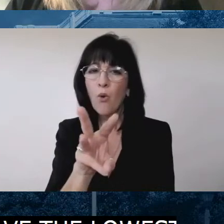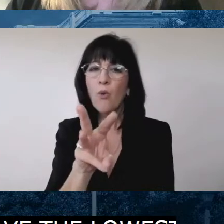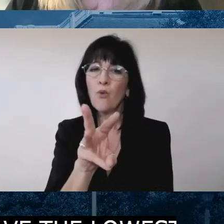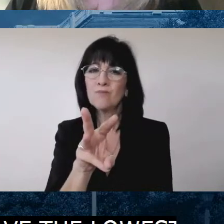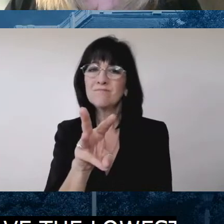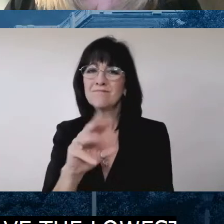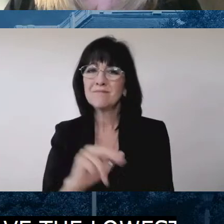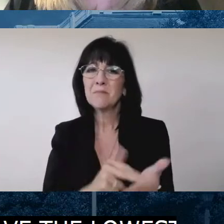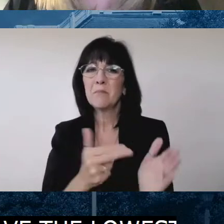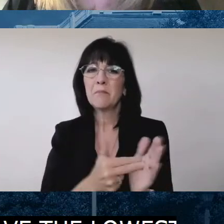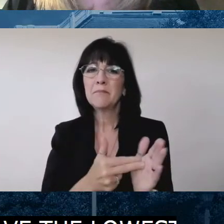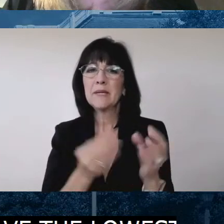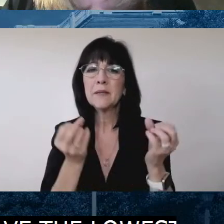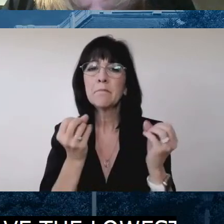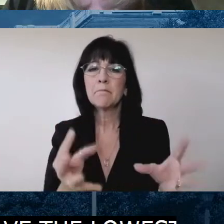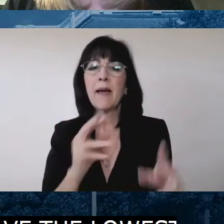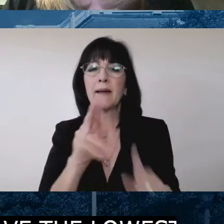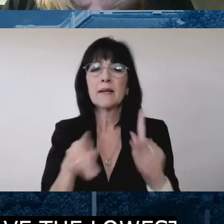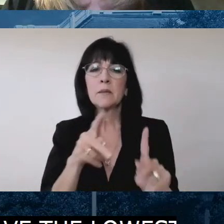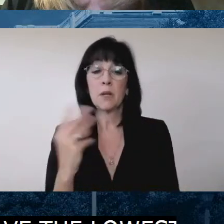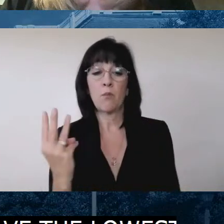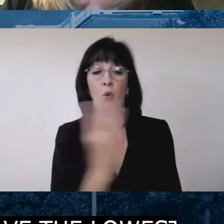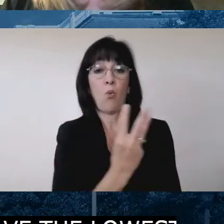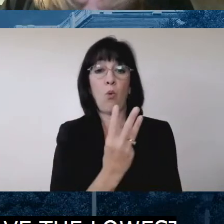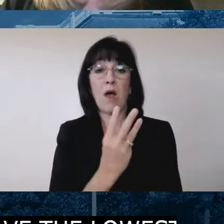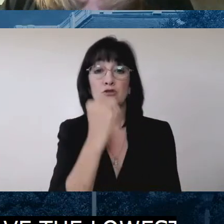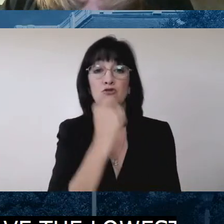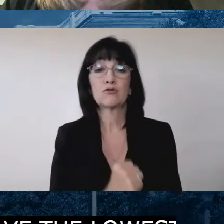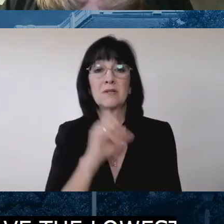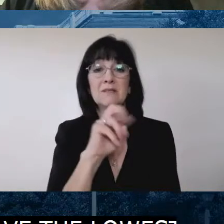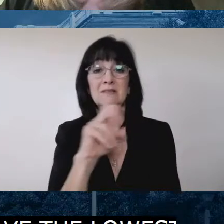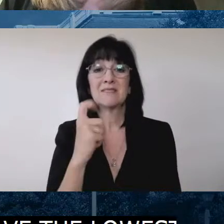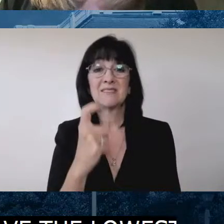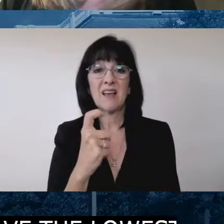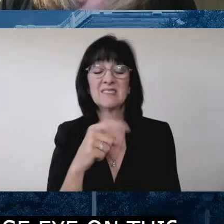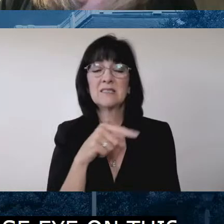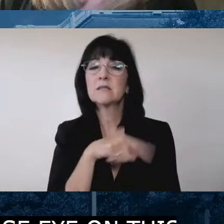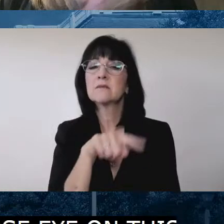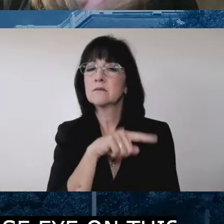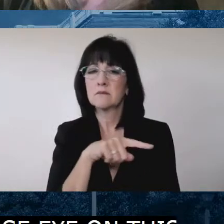on this, but certainly this is of concern.